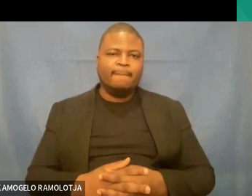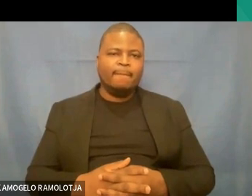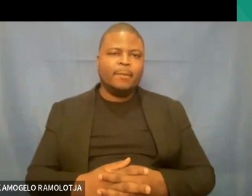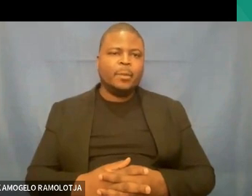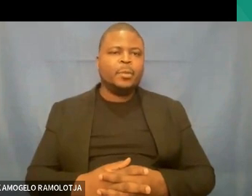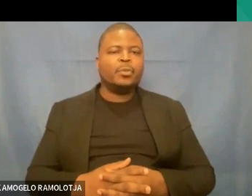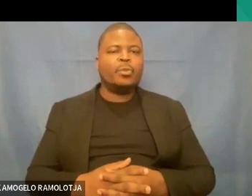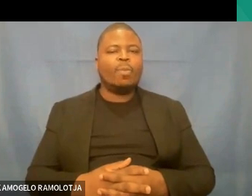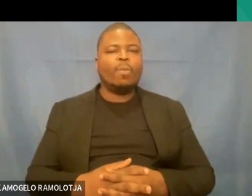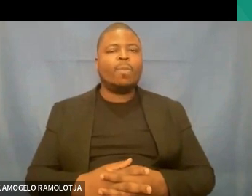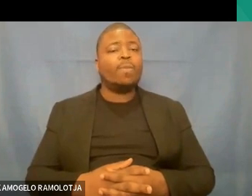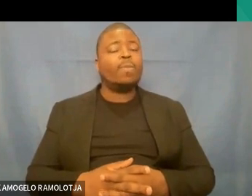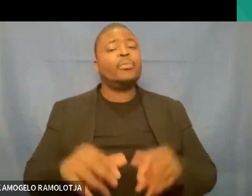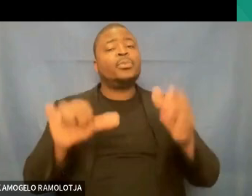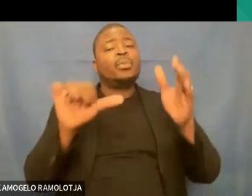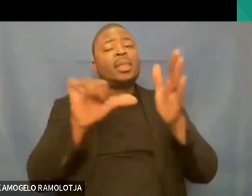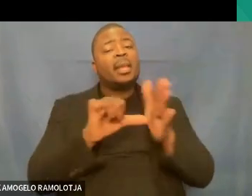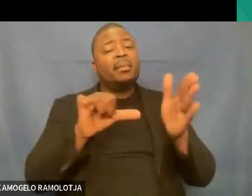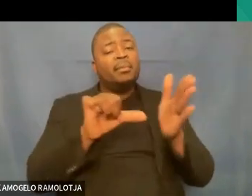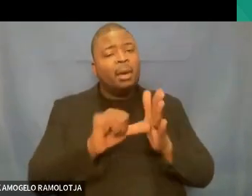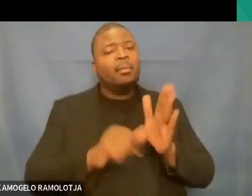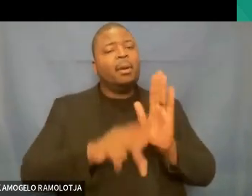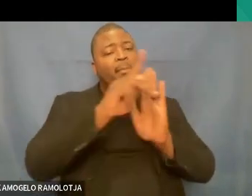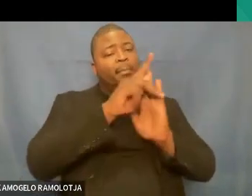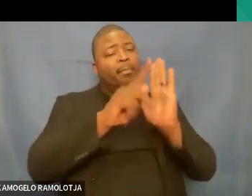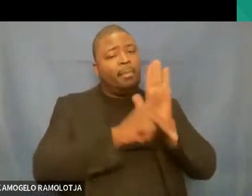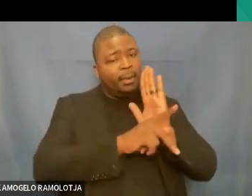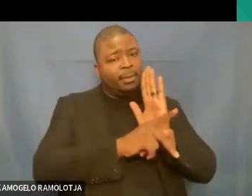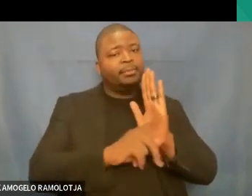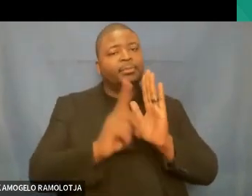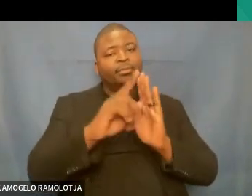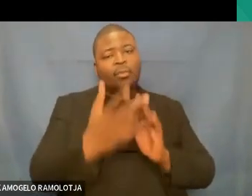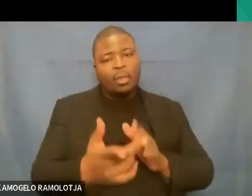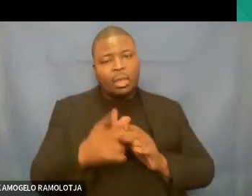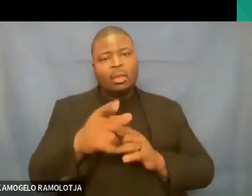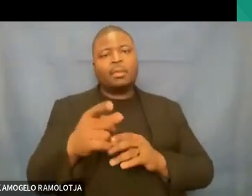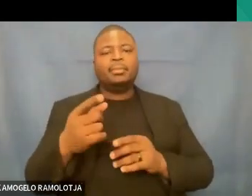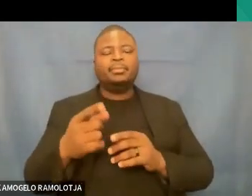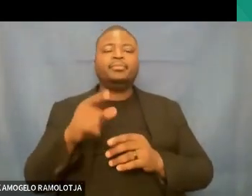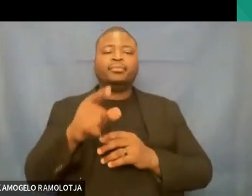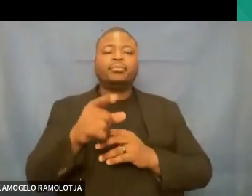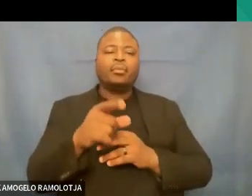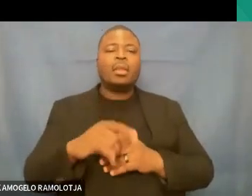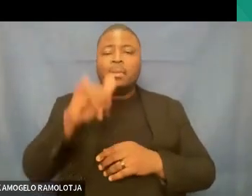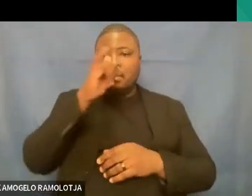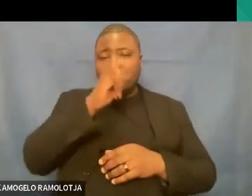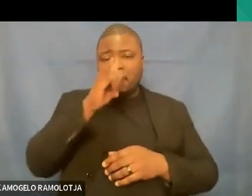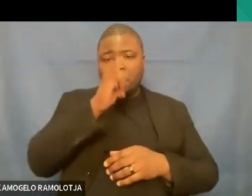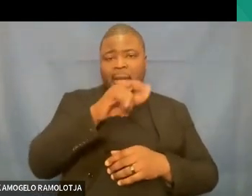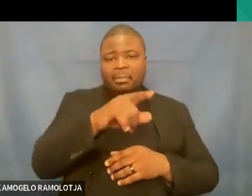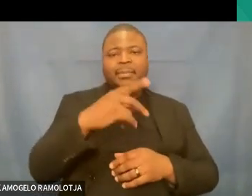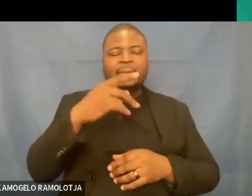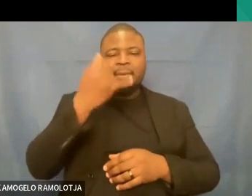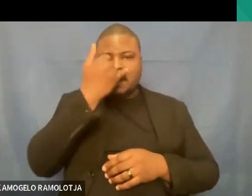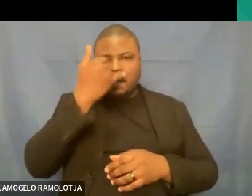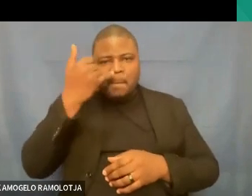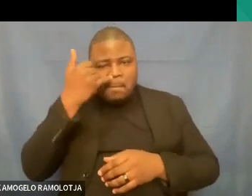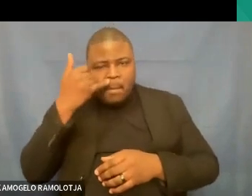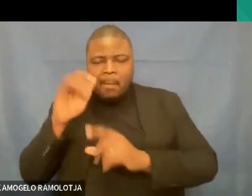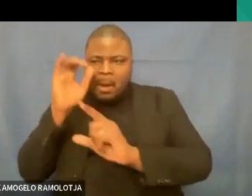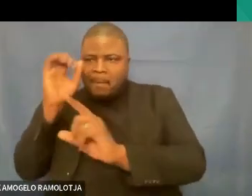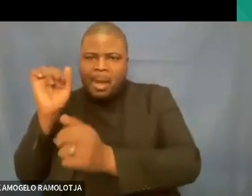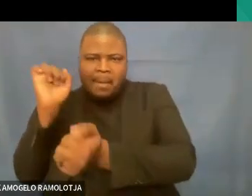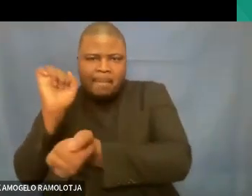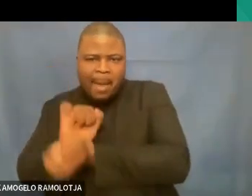So key policy asks from the policy brief: legal reform to decriminalize drug use, possession, as well as NSP access for